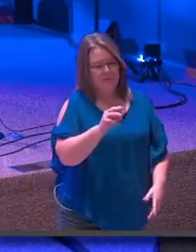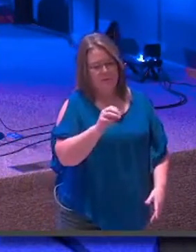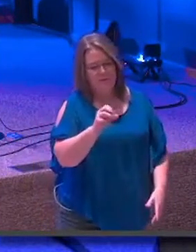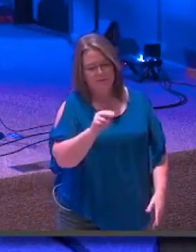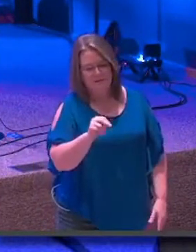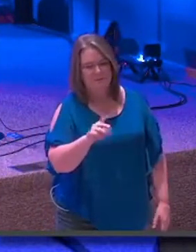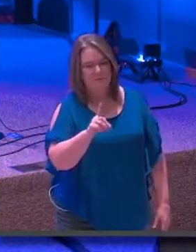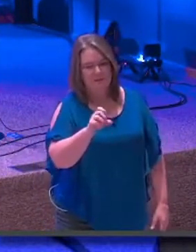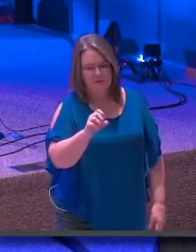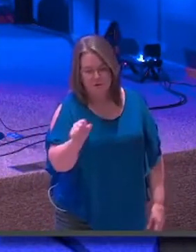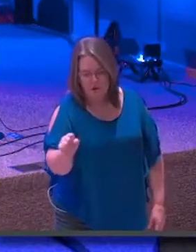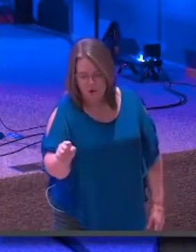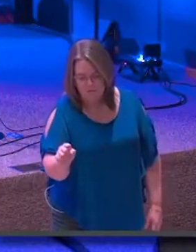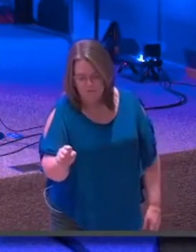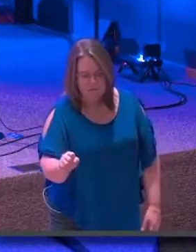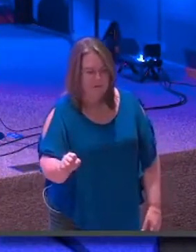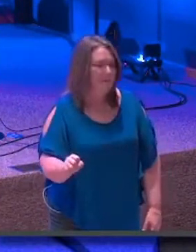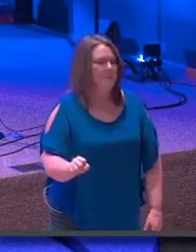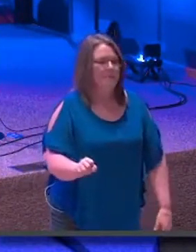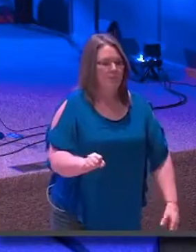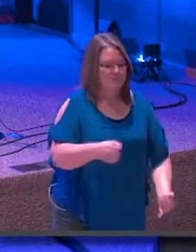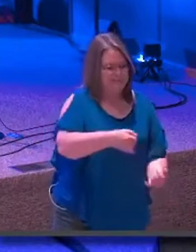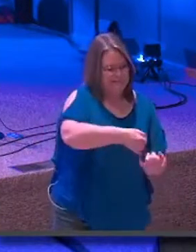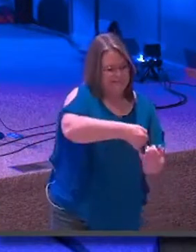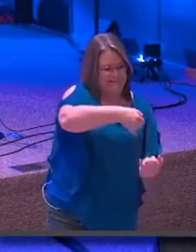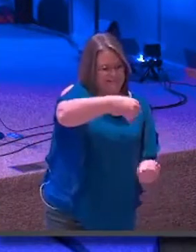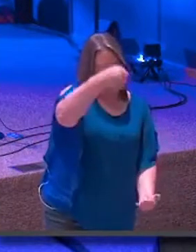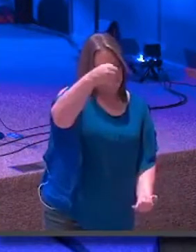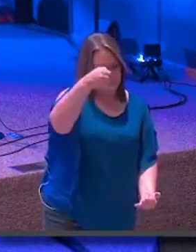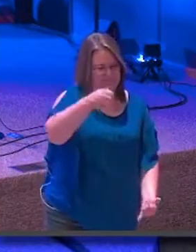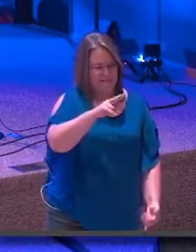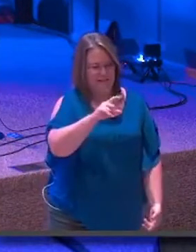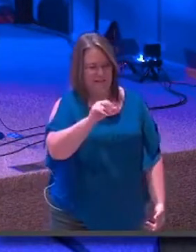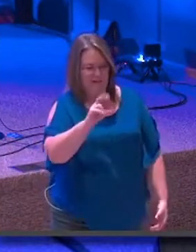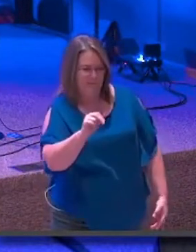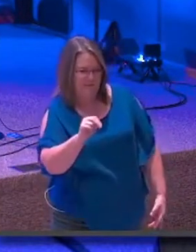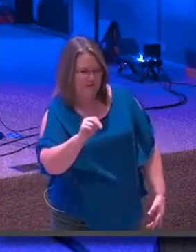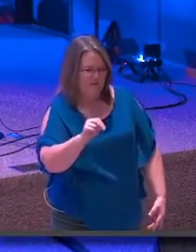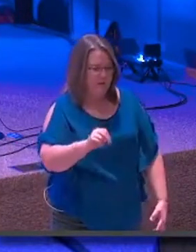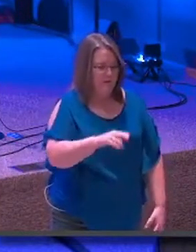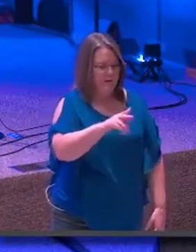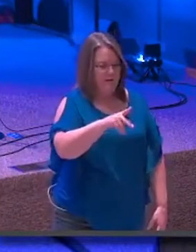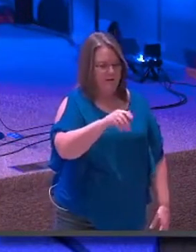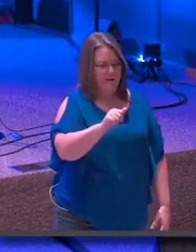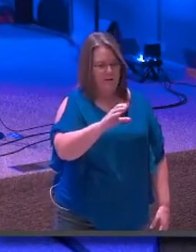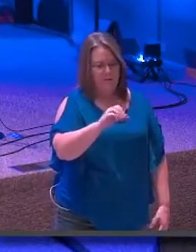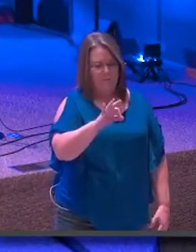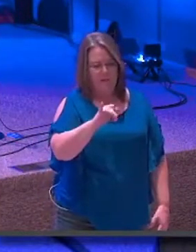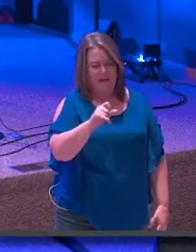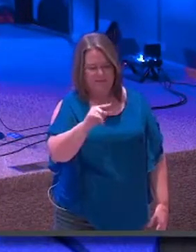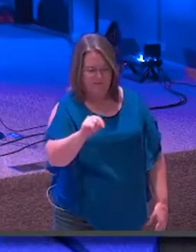was a super skinny vegetarian pacifist.